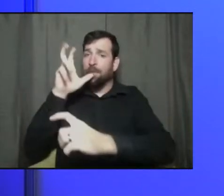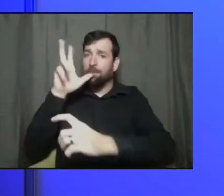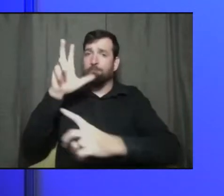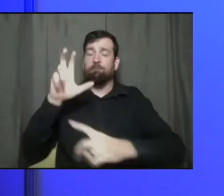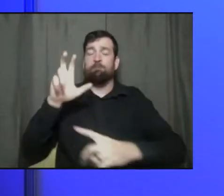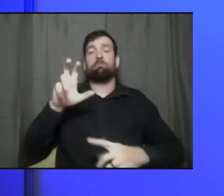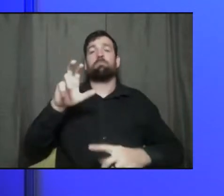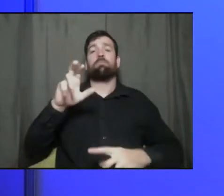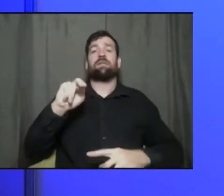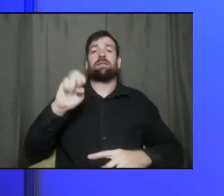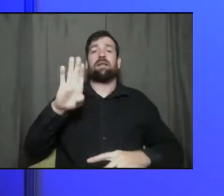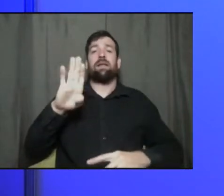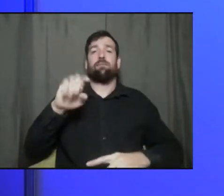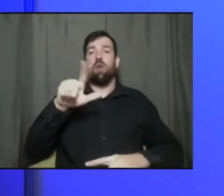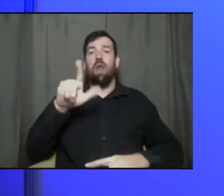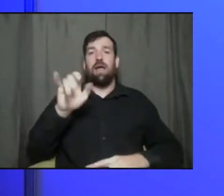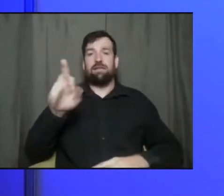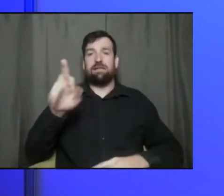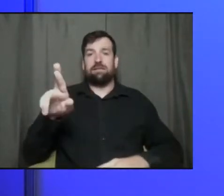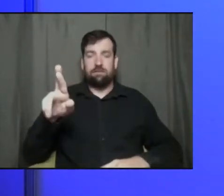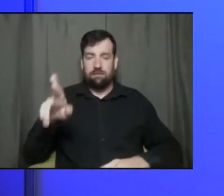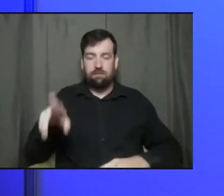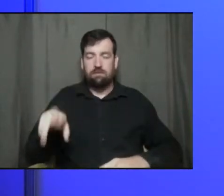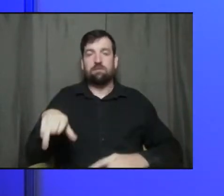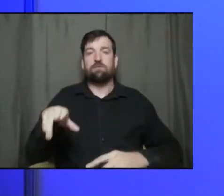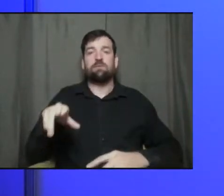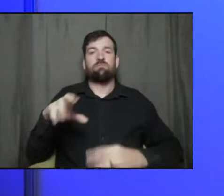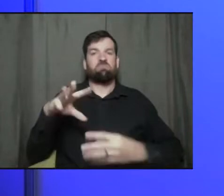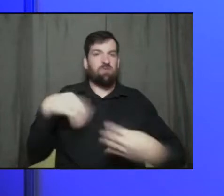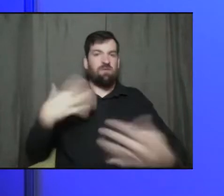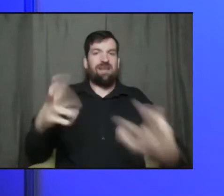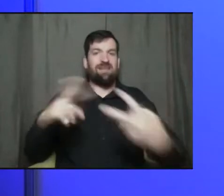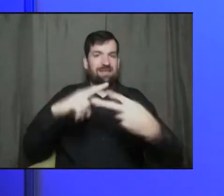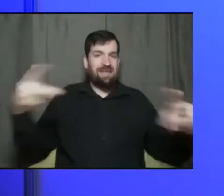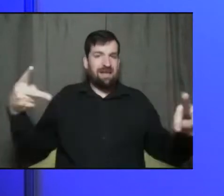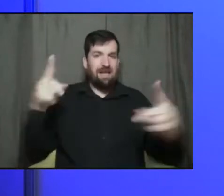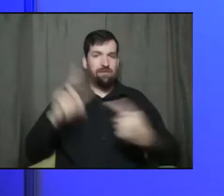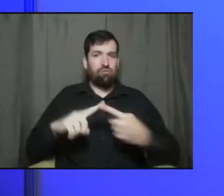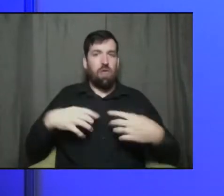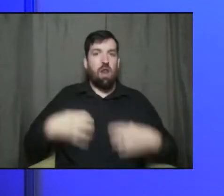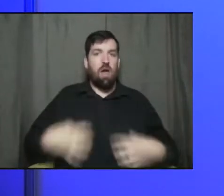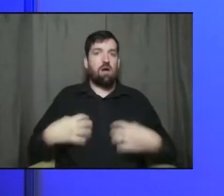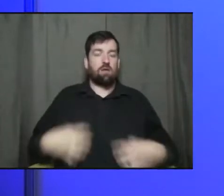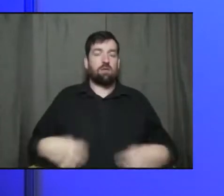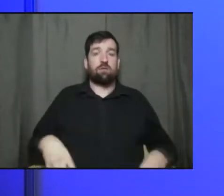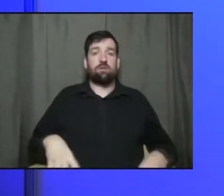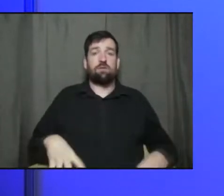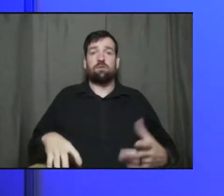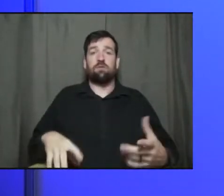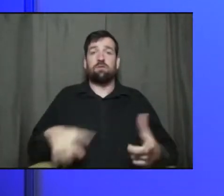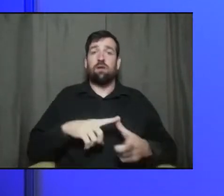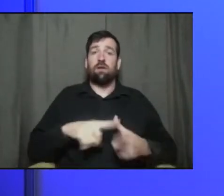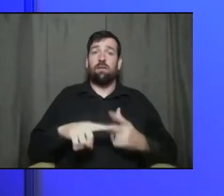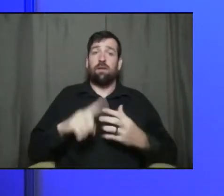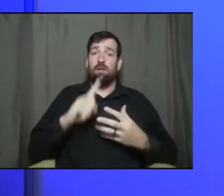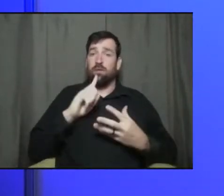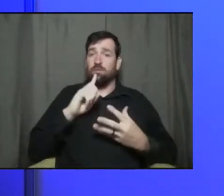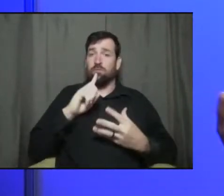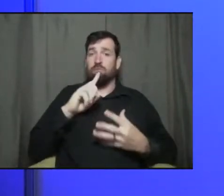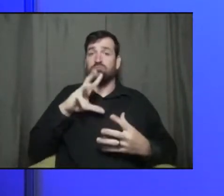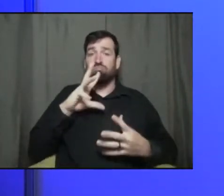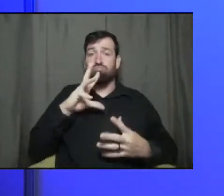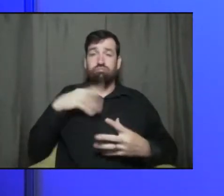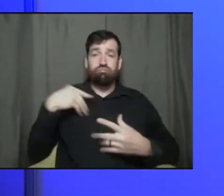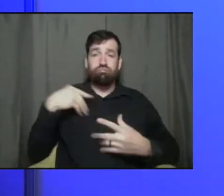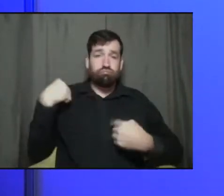the DNA into the lungs. And you nebulize this therapy over several hours. And